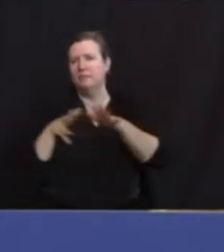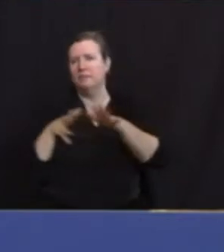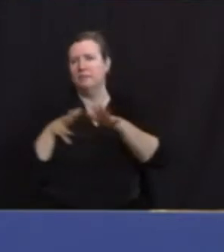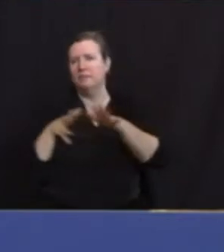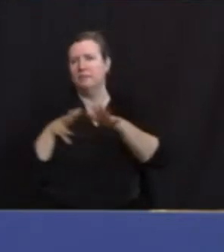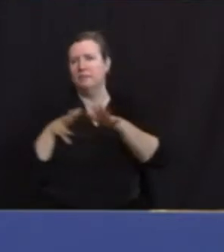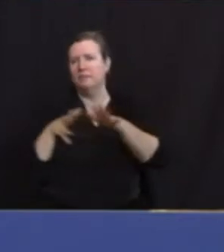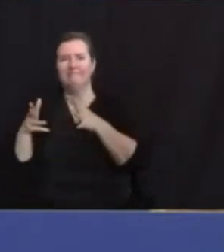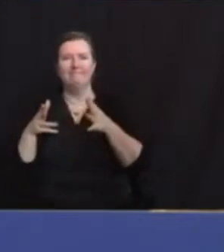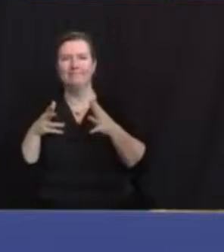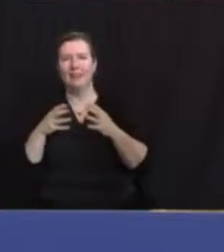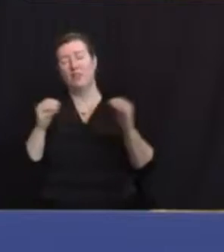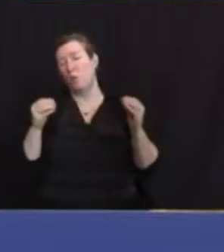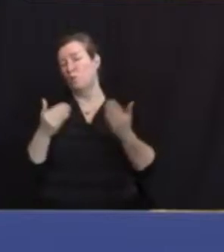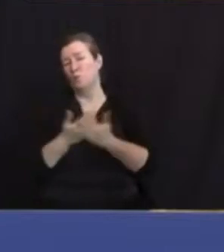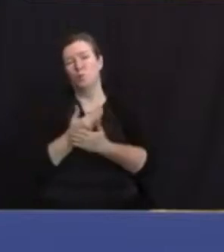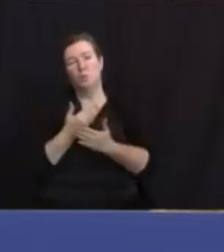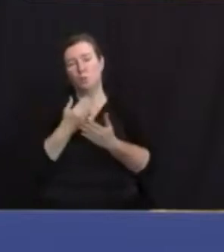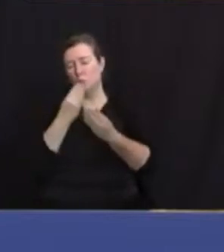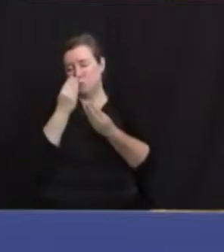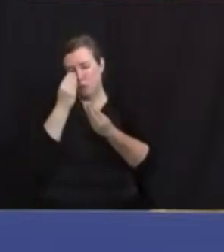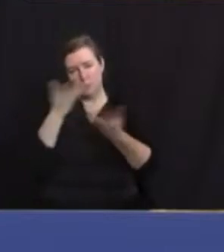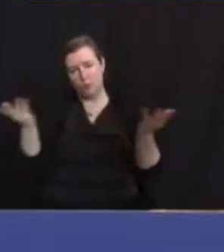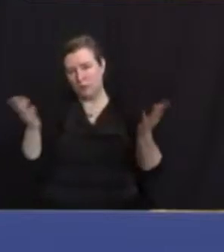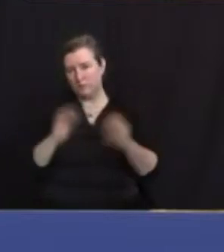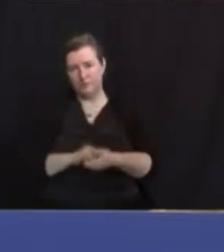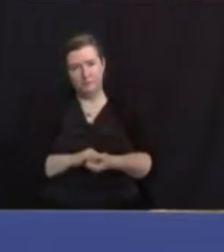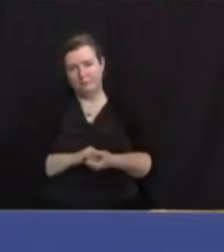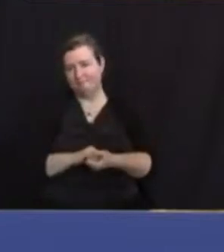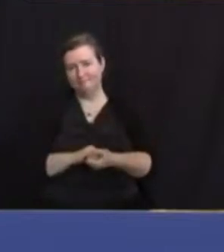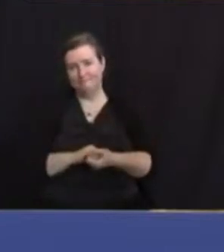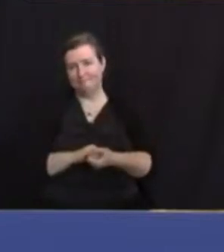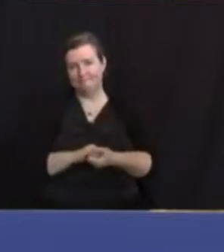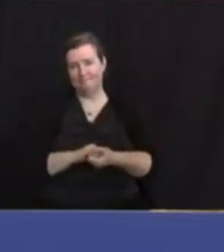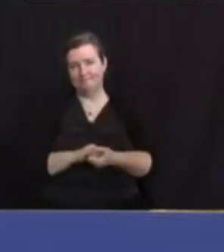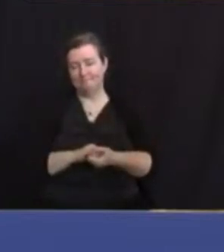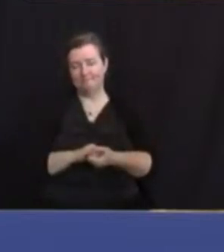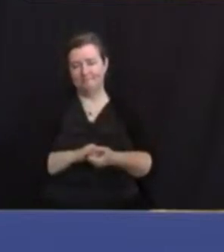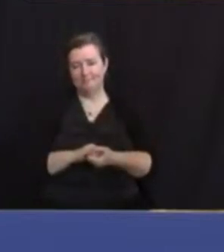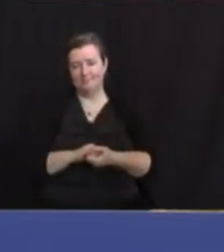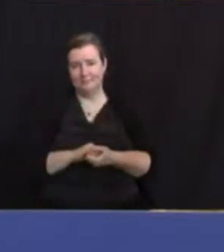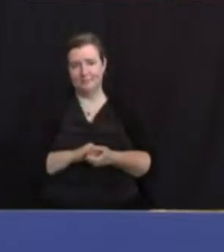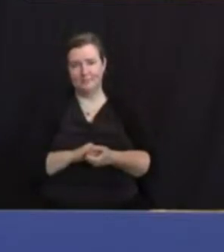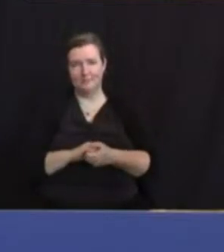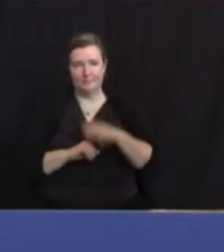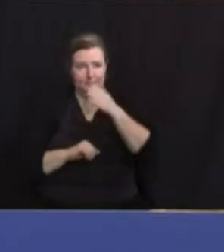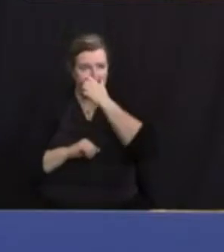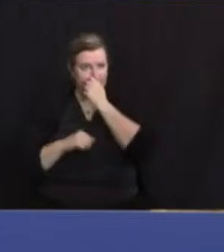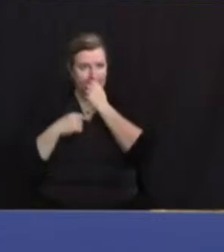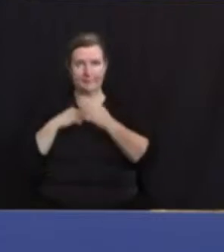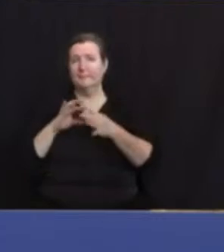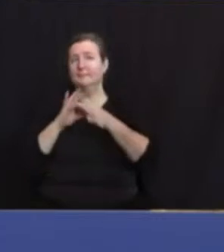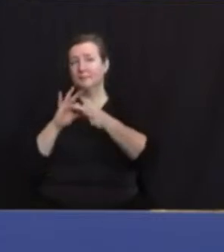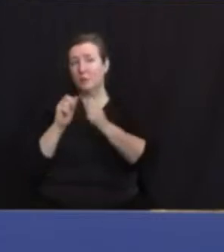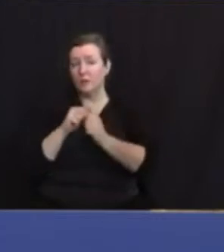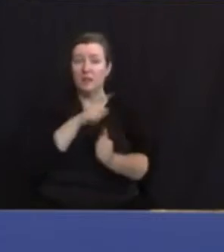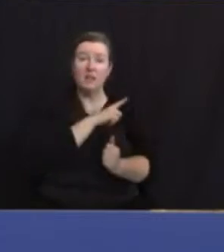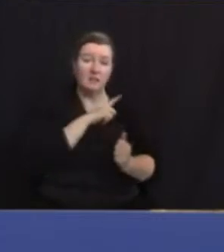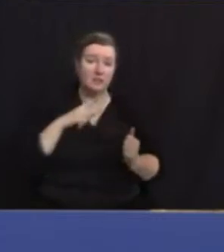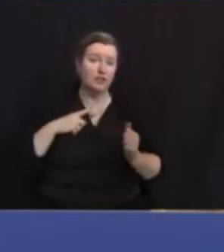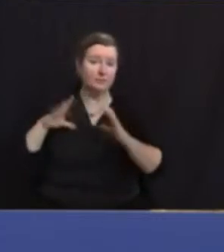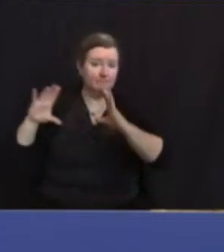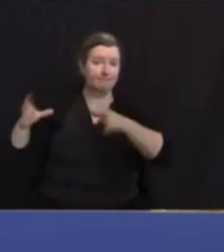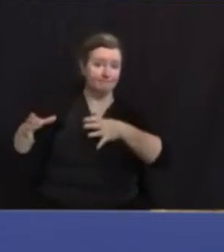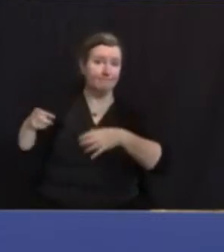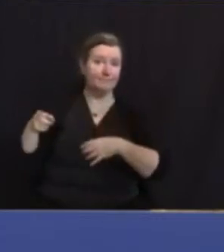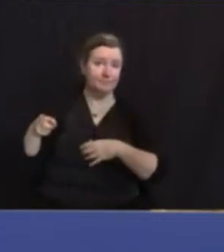that, other than it was constructive, and our coordination with the legislature continues to be a constructive